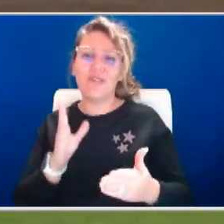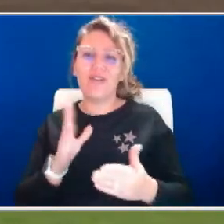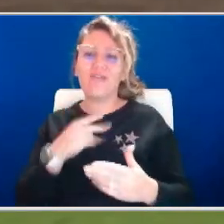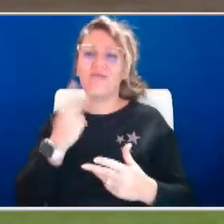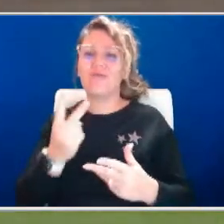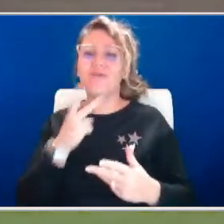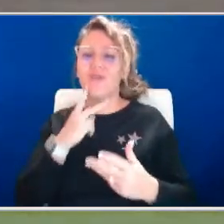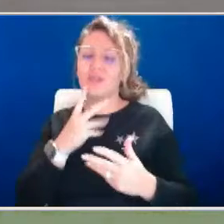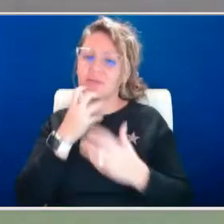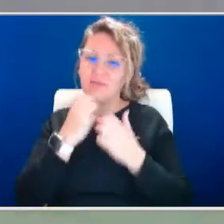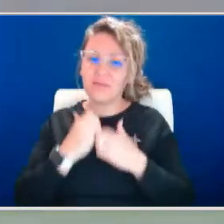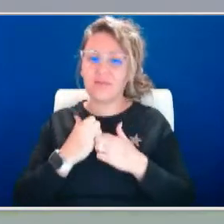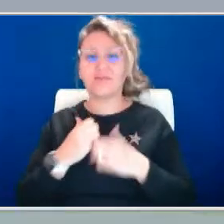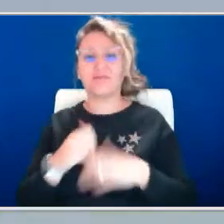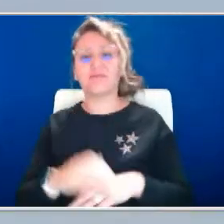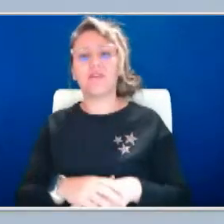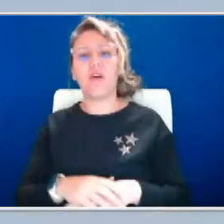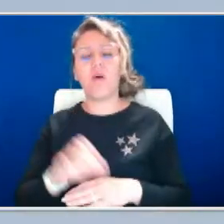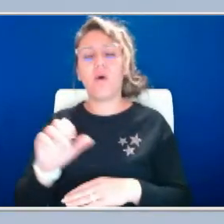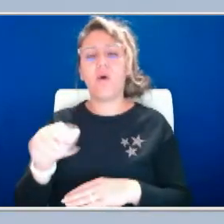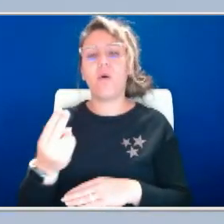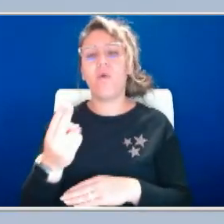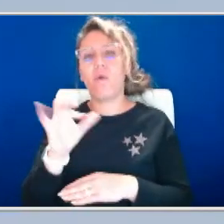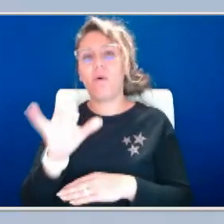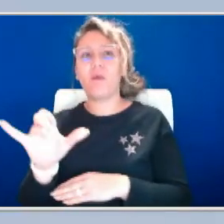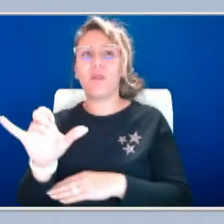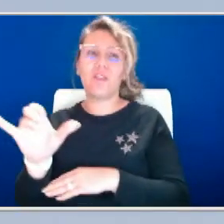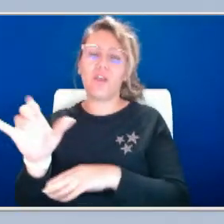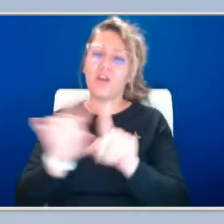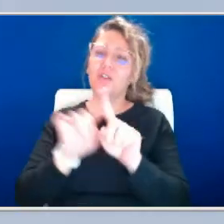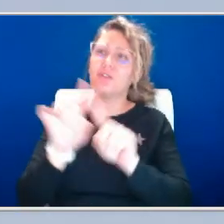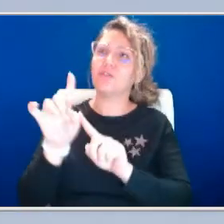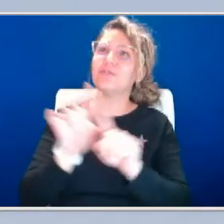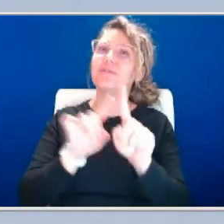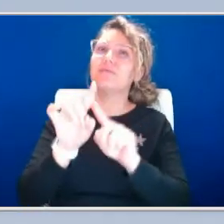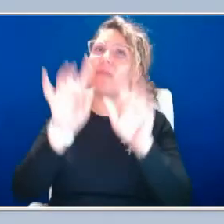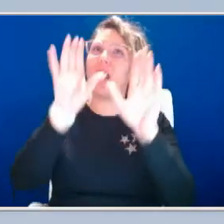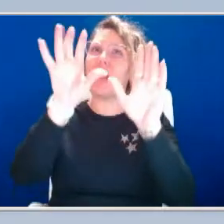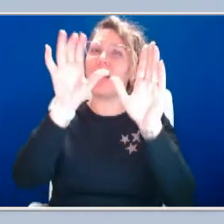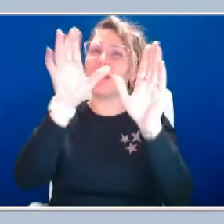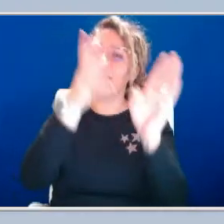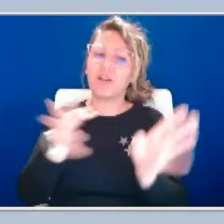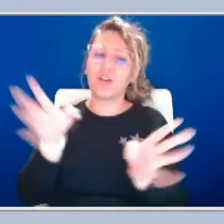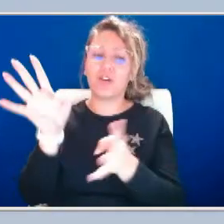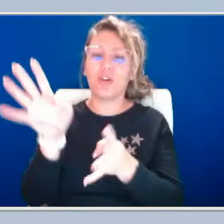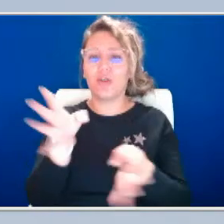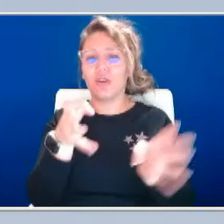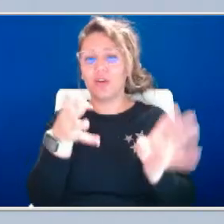Oh, say does that star-spangled banner